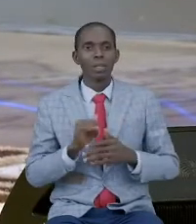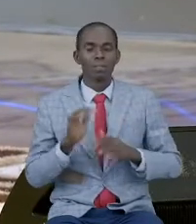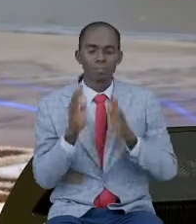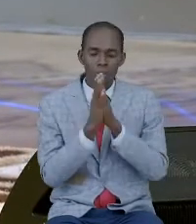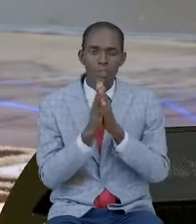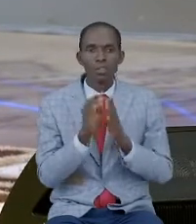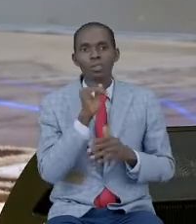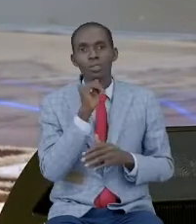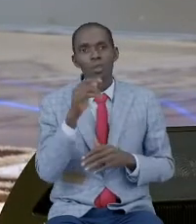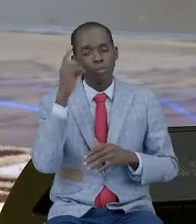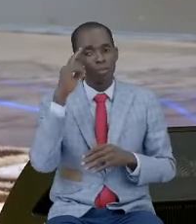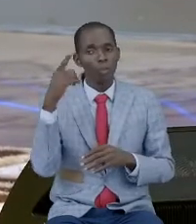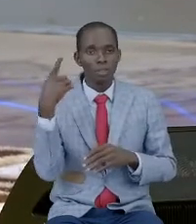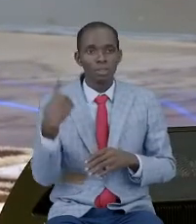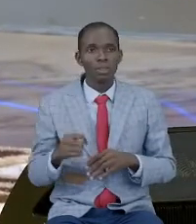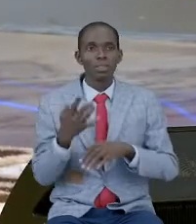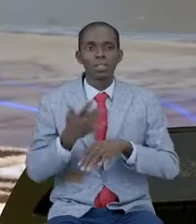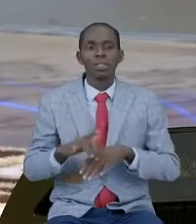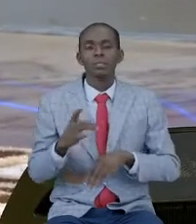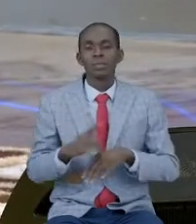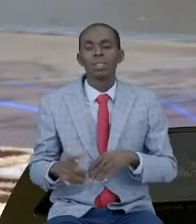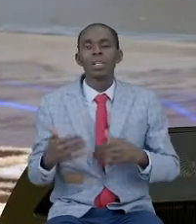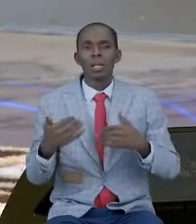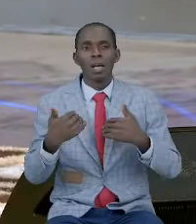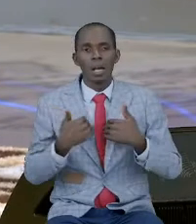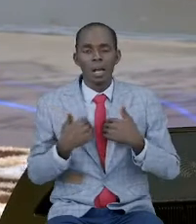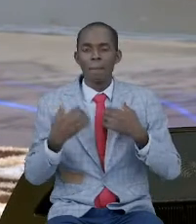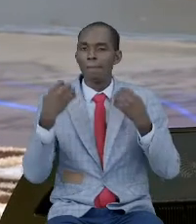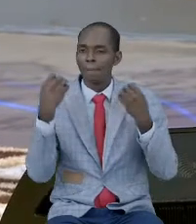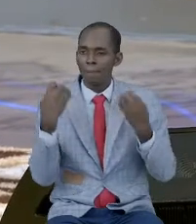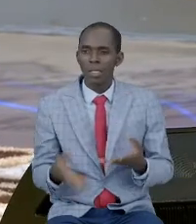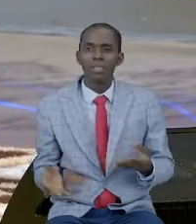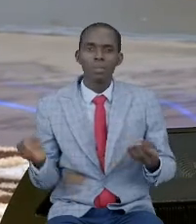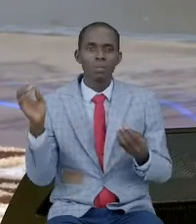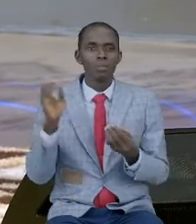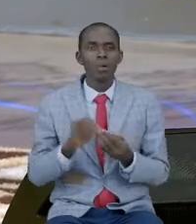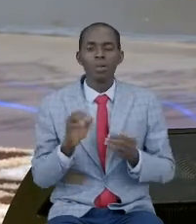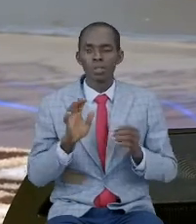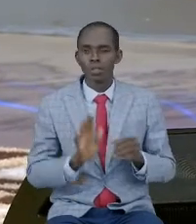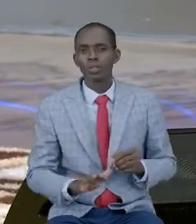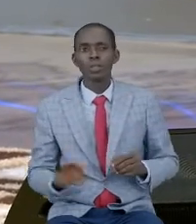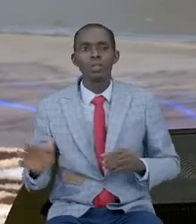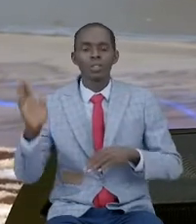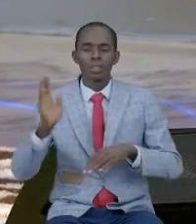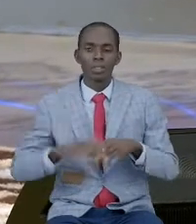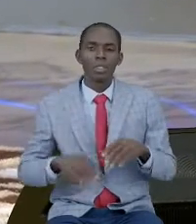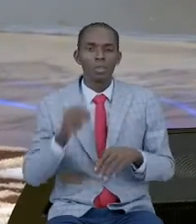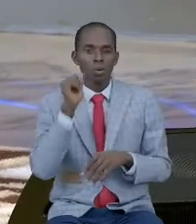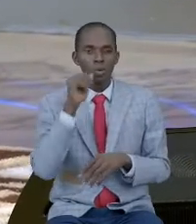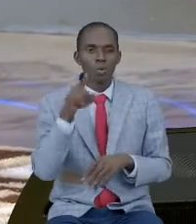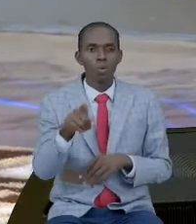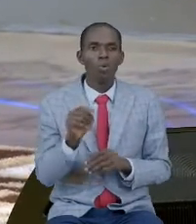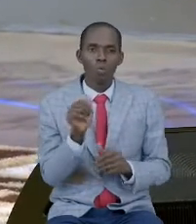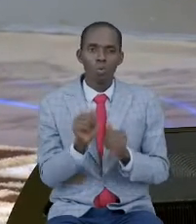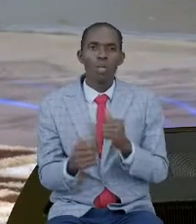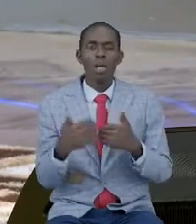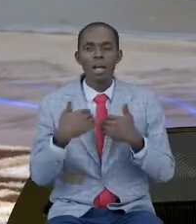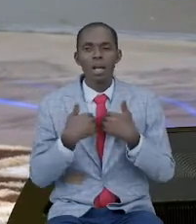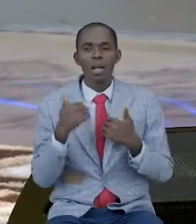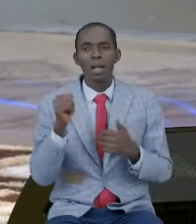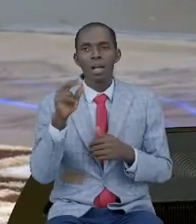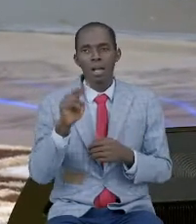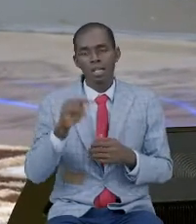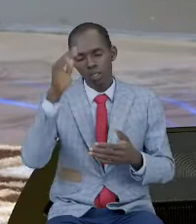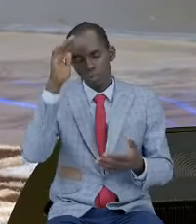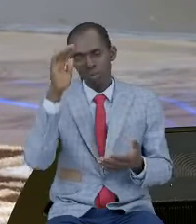the desolate hath many more children than she which